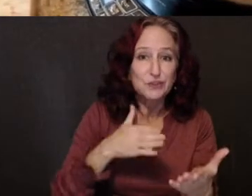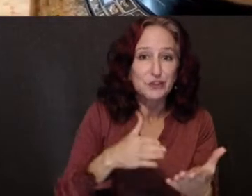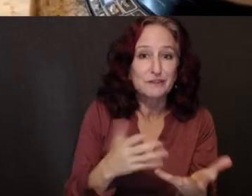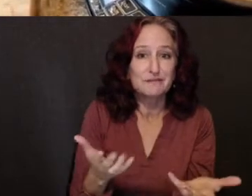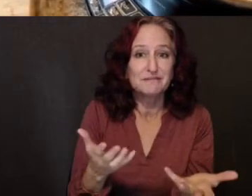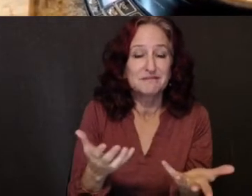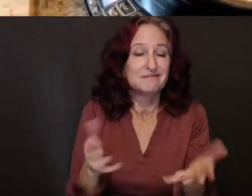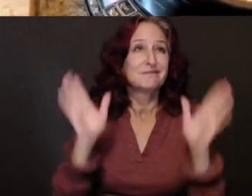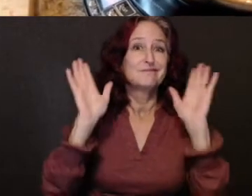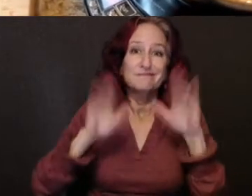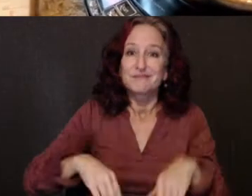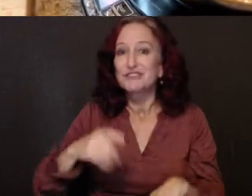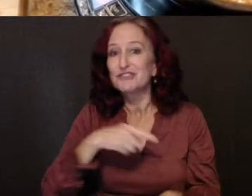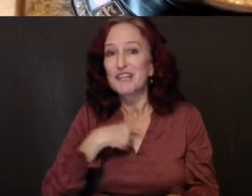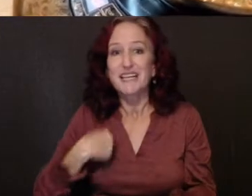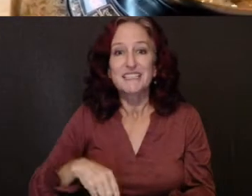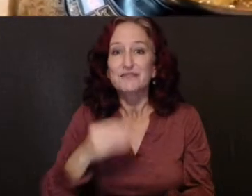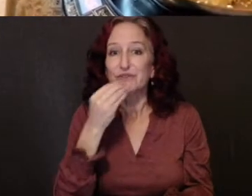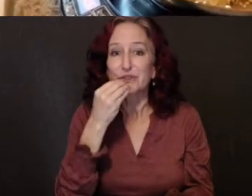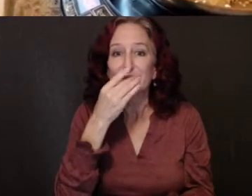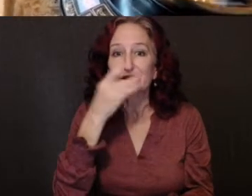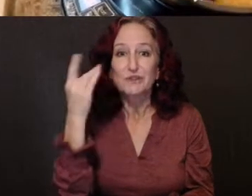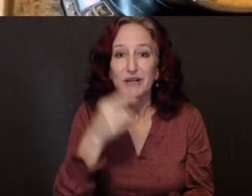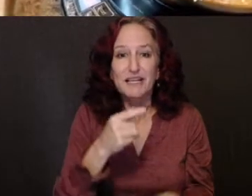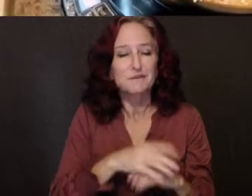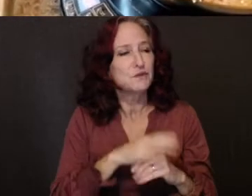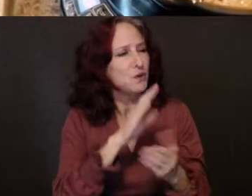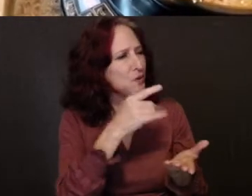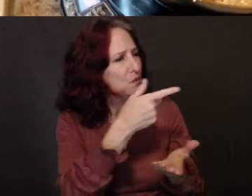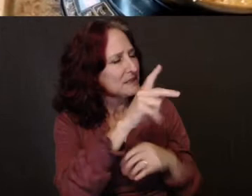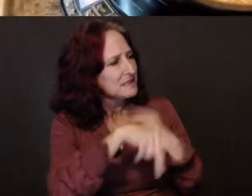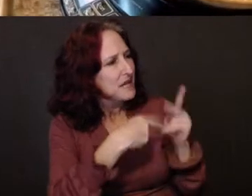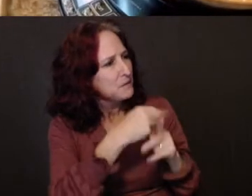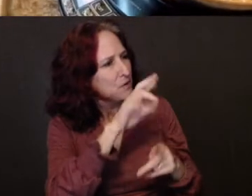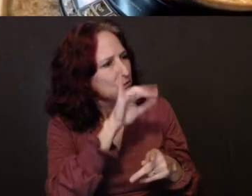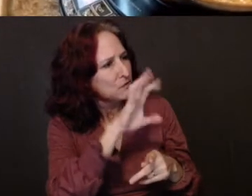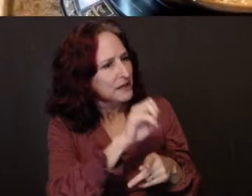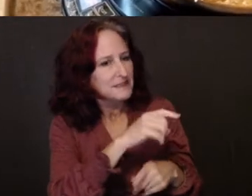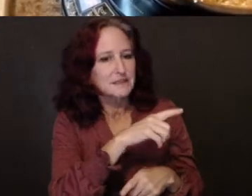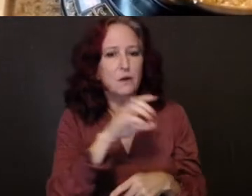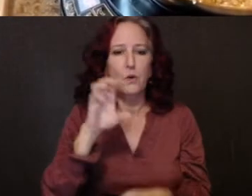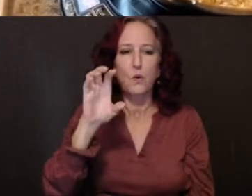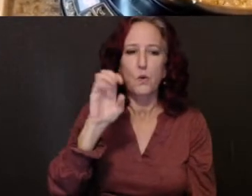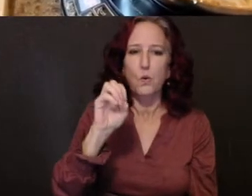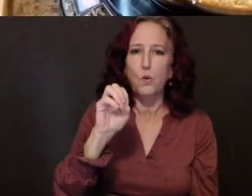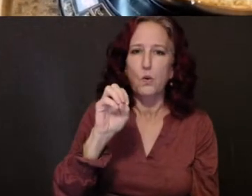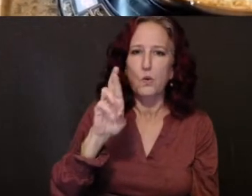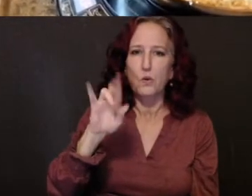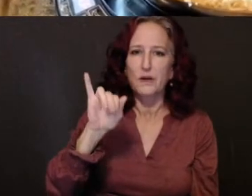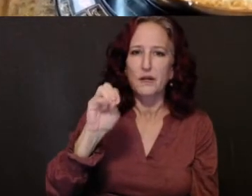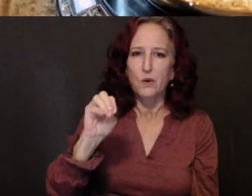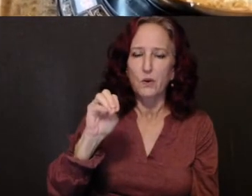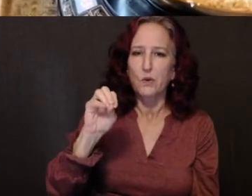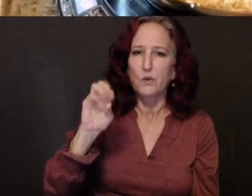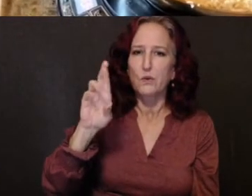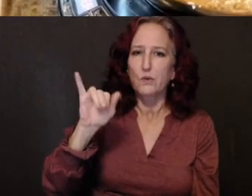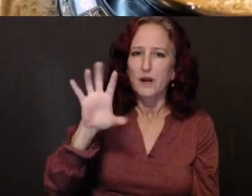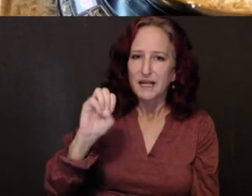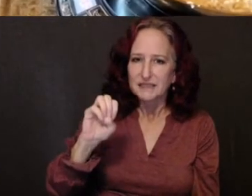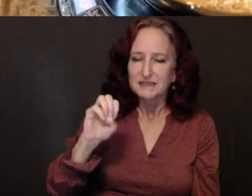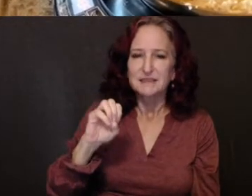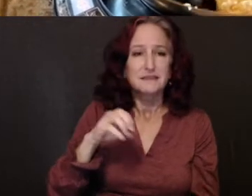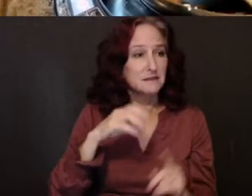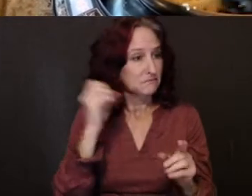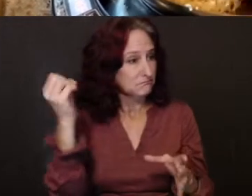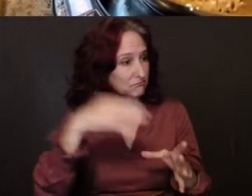because either I messed something up or didn't have time to cook or something. And Chinese food's great. And is that